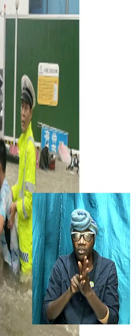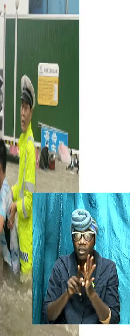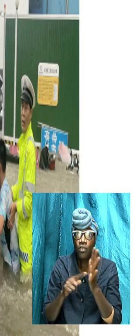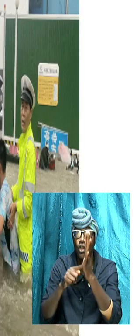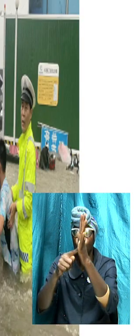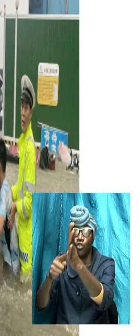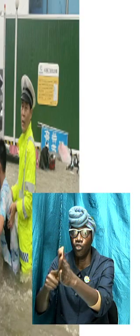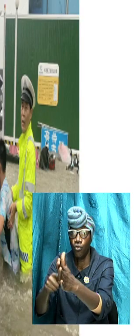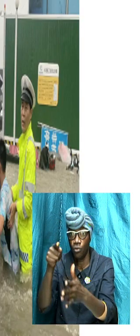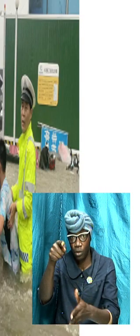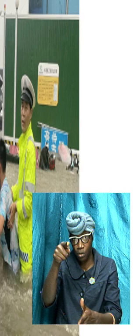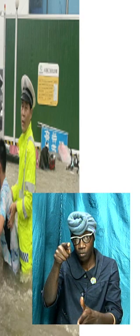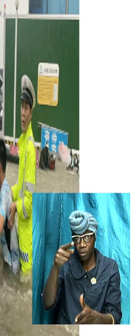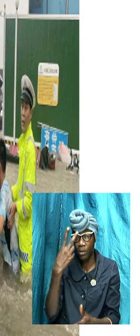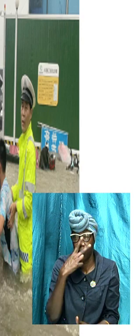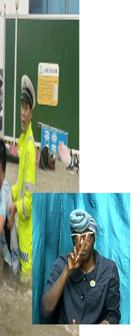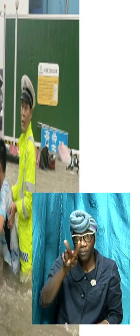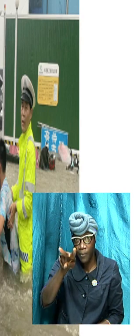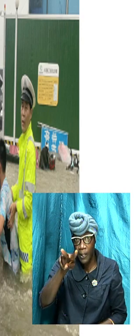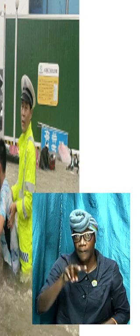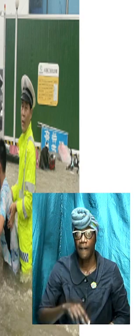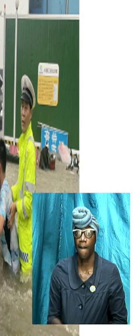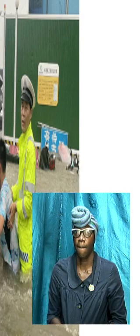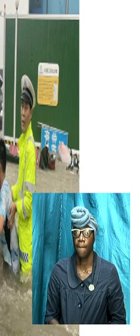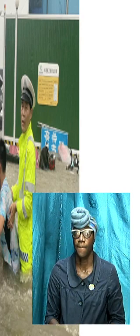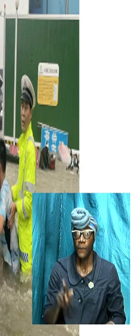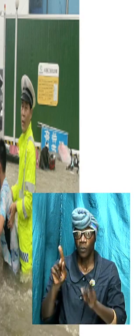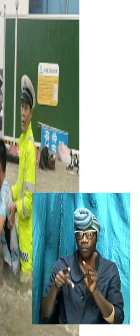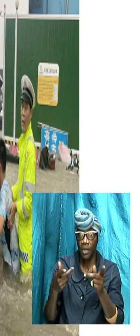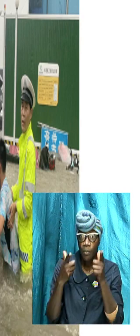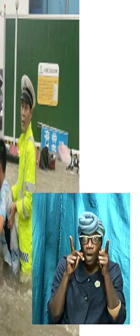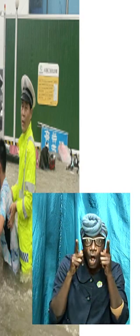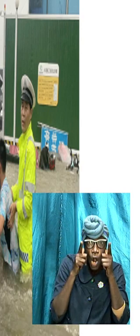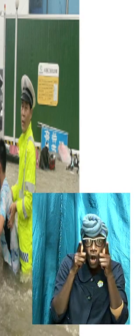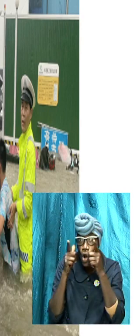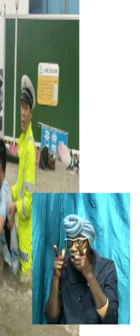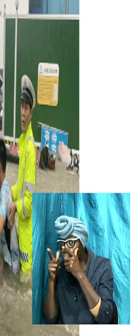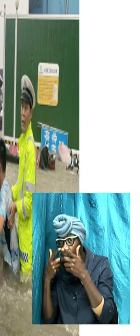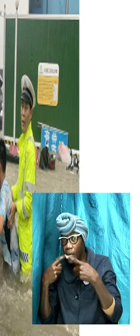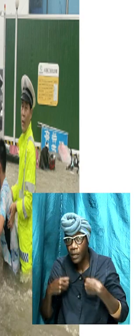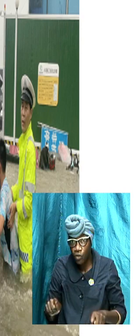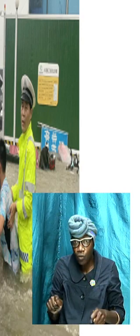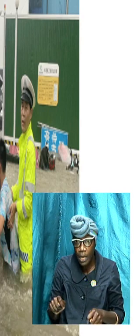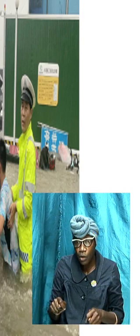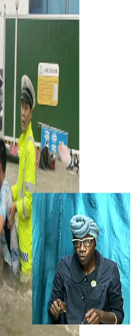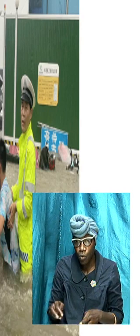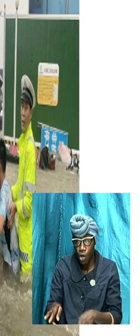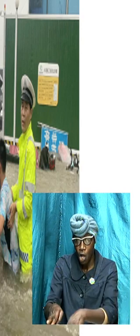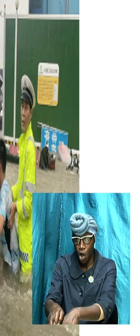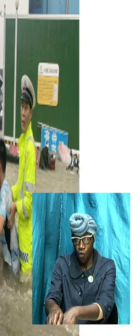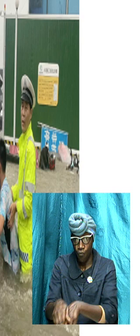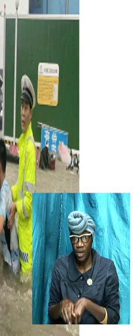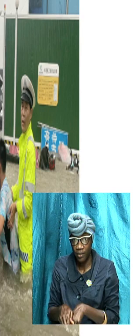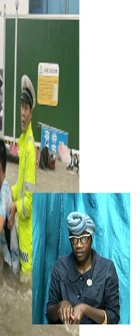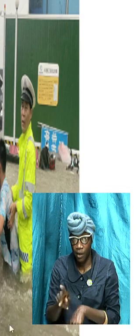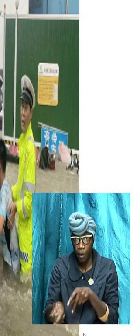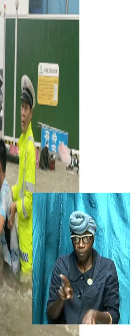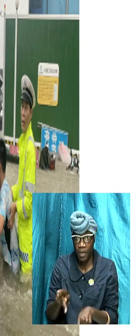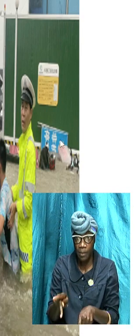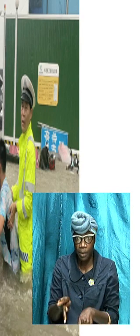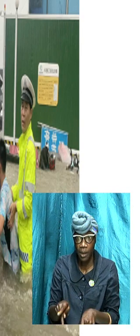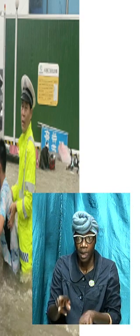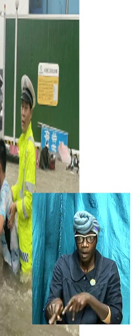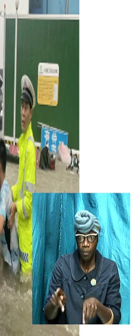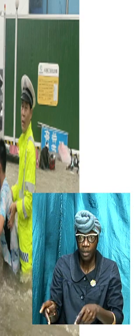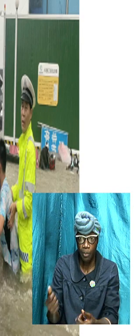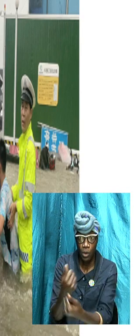that setting. You can see people looking on and trying to rescue people. And a lot of people are trapped. In